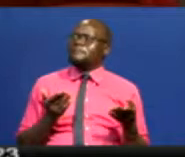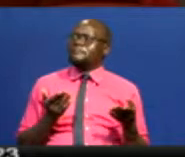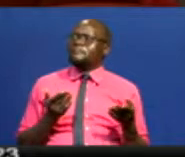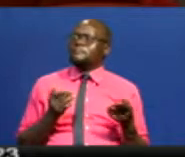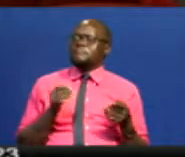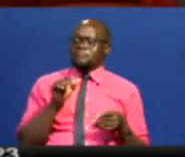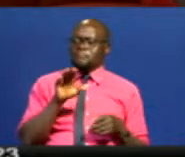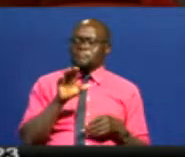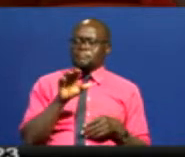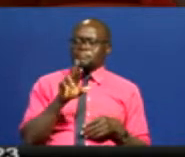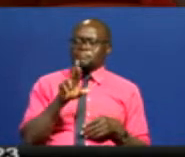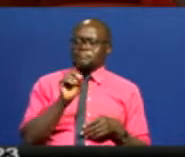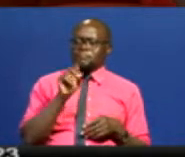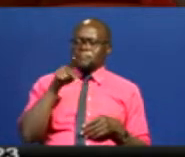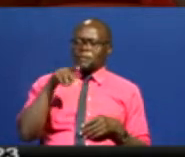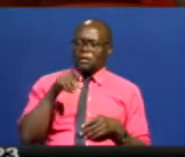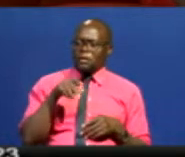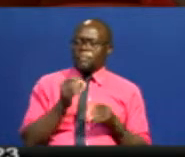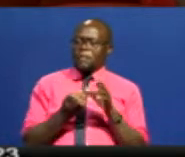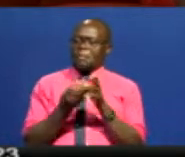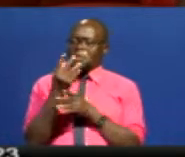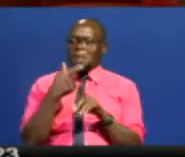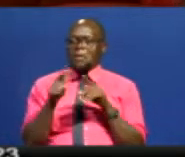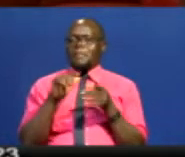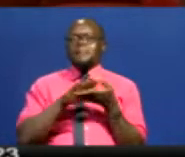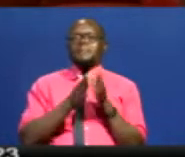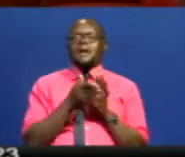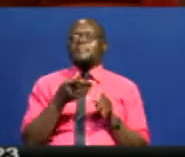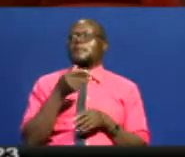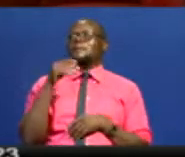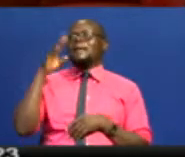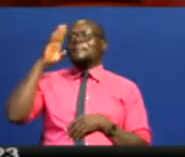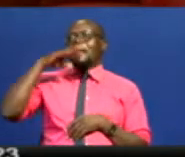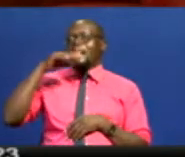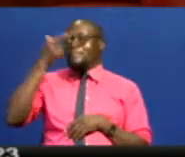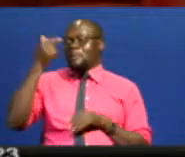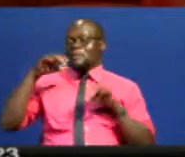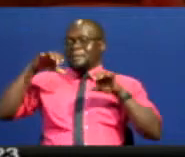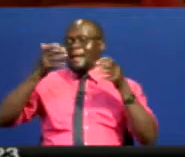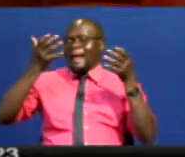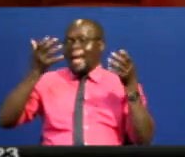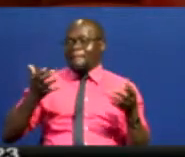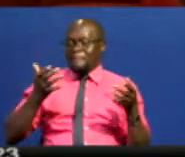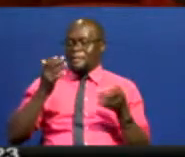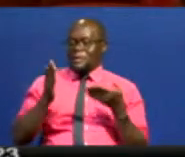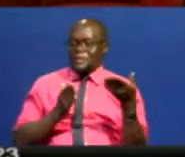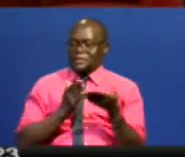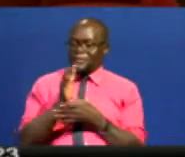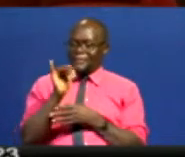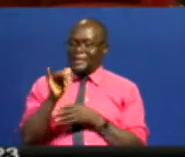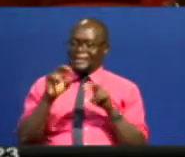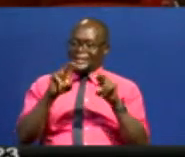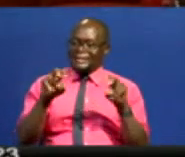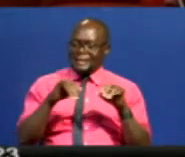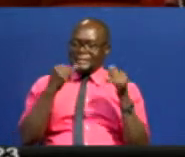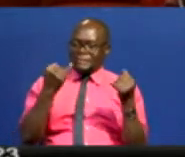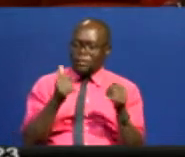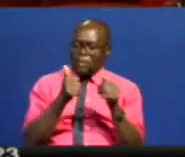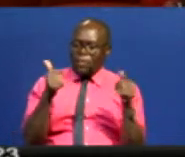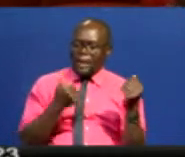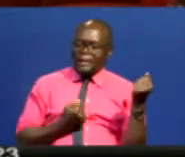crop maturing, it's rotting in the farm because of the heavy rains? So we need to ensure that our research institutes are well